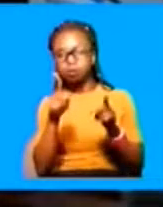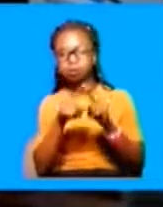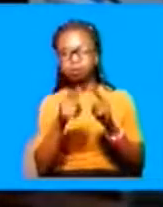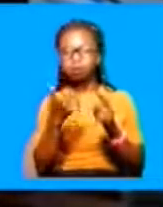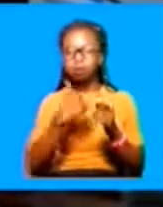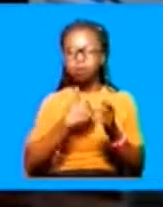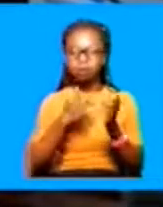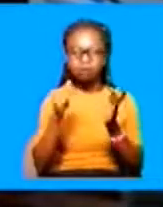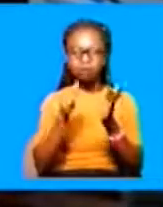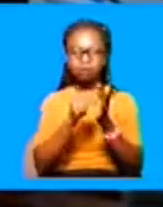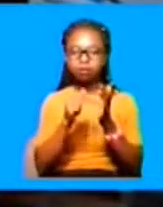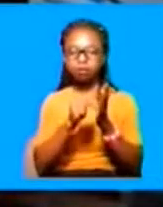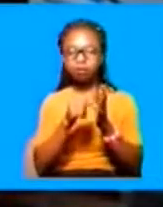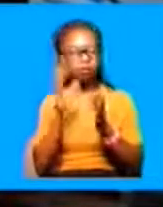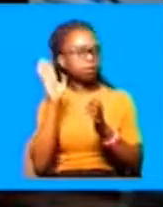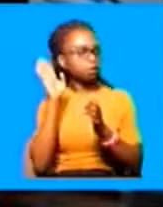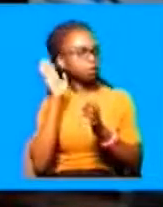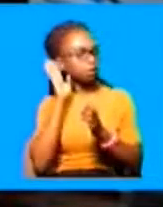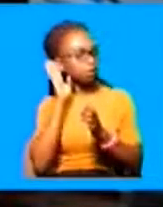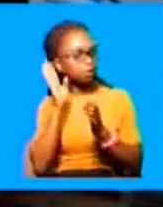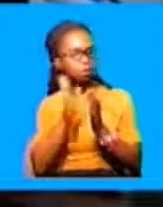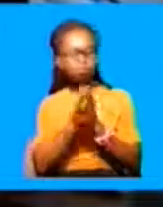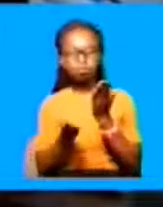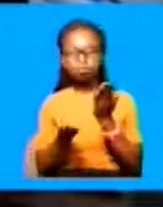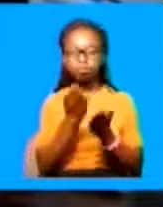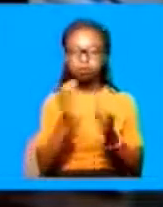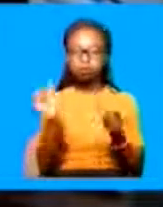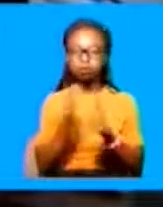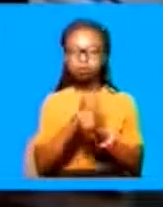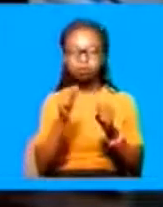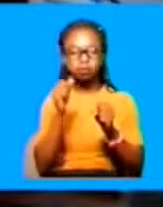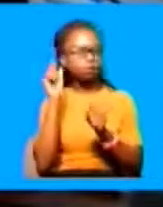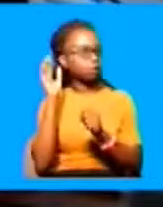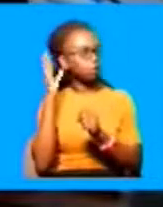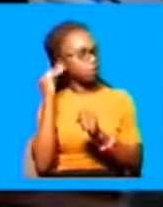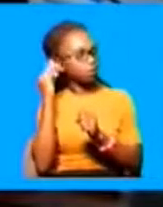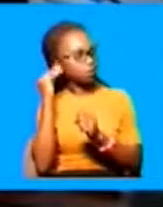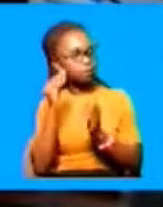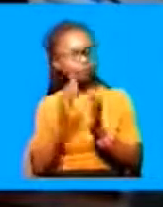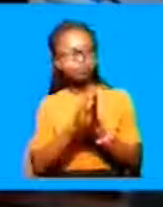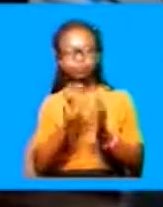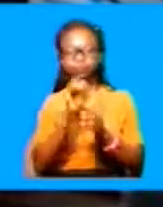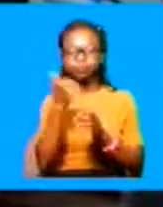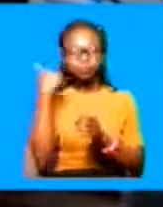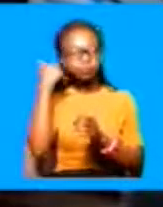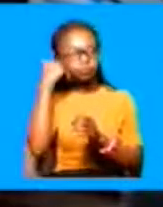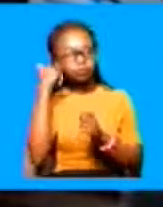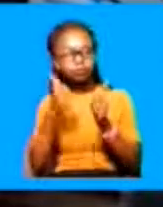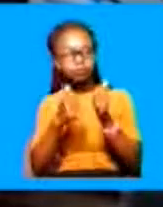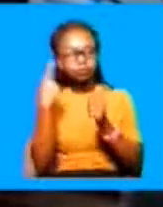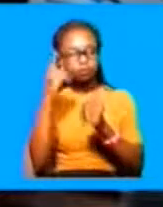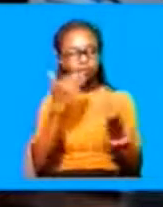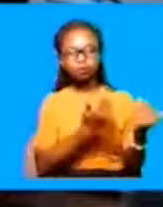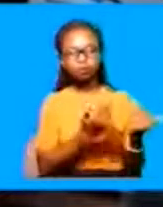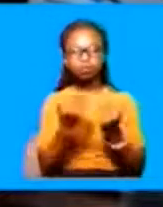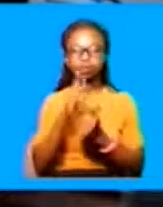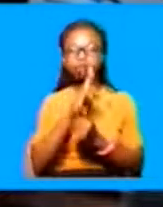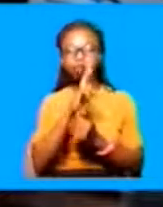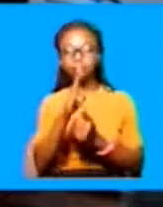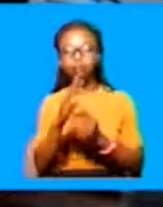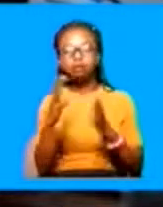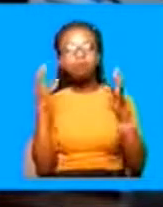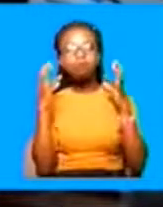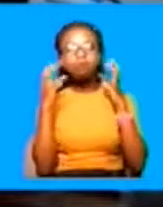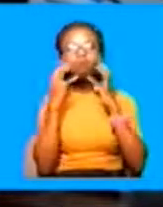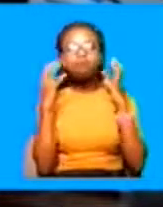nigi effect kuom winjo mare, nyalo ketho it bende. Tuoche moko bende ma yudo nyithindo e wi dongo en kaka